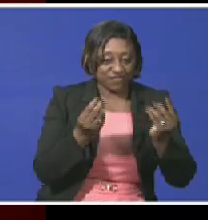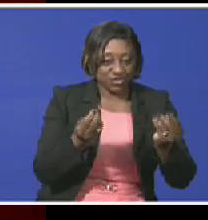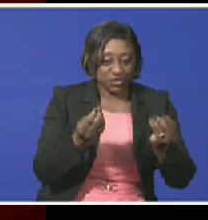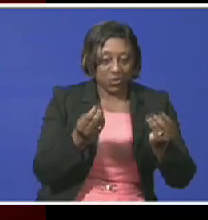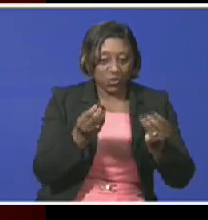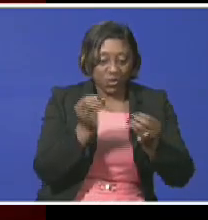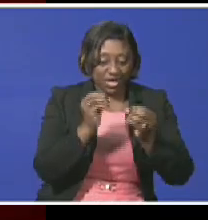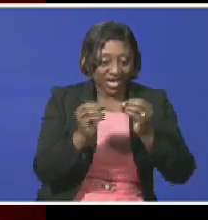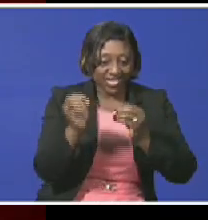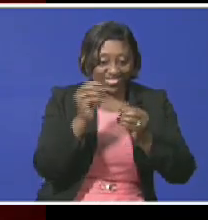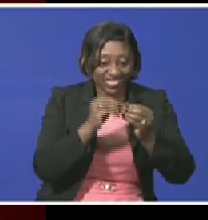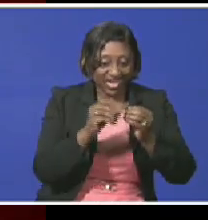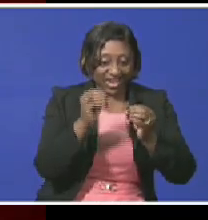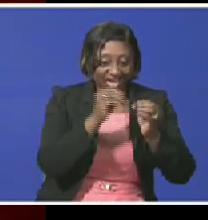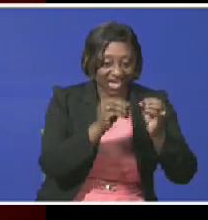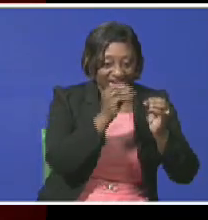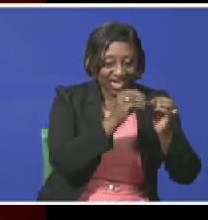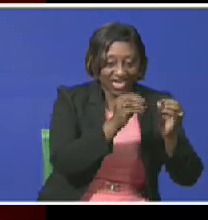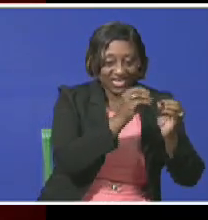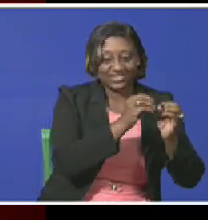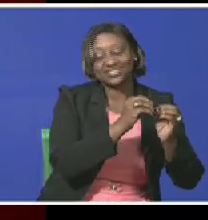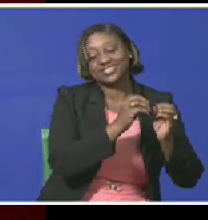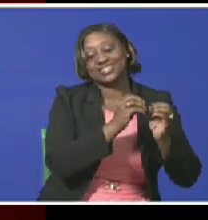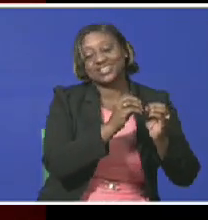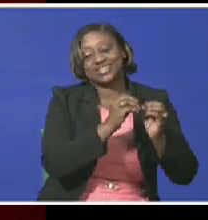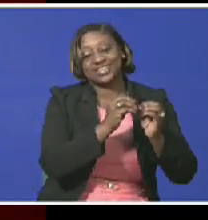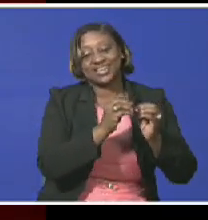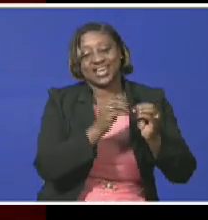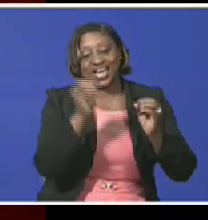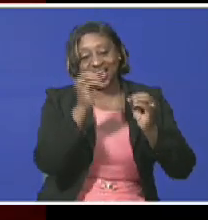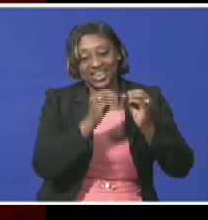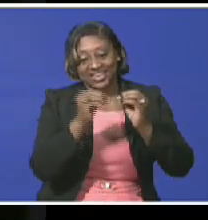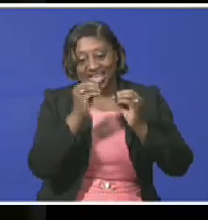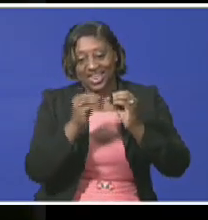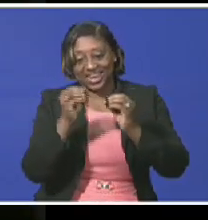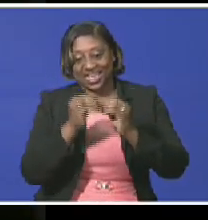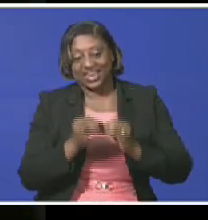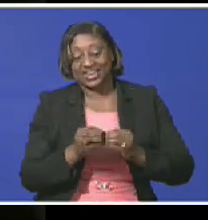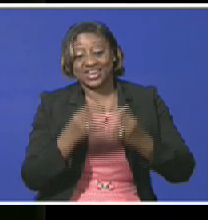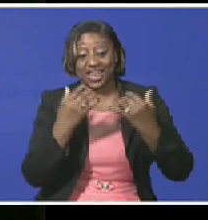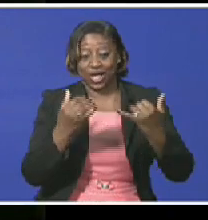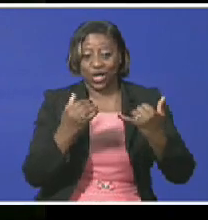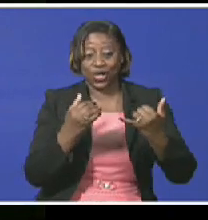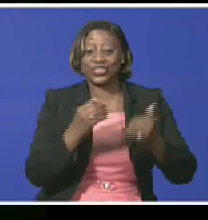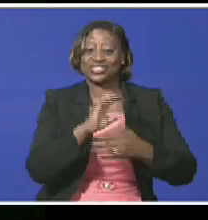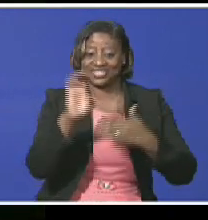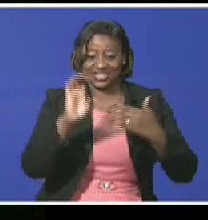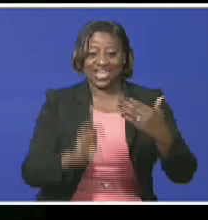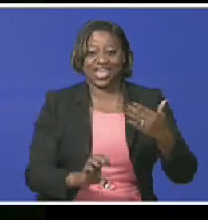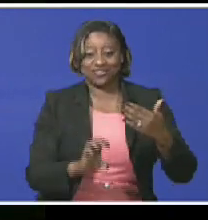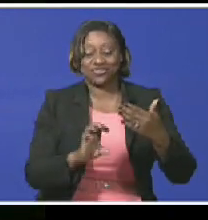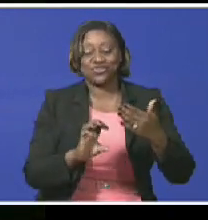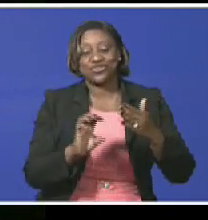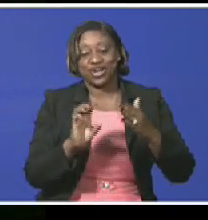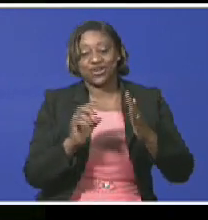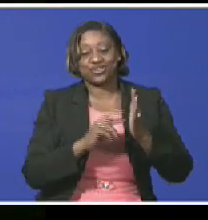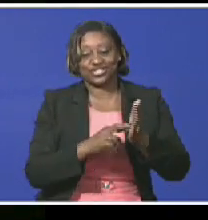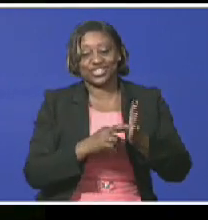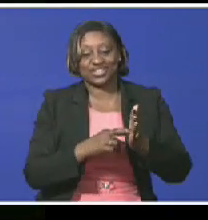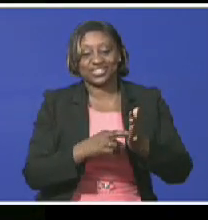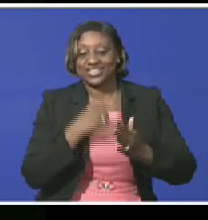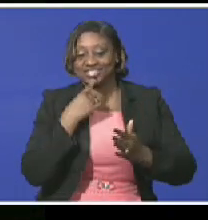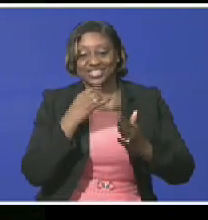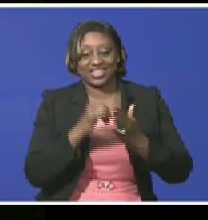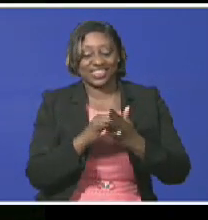and then just gradually added on, and now this is the end result. I didn't do it for any